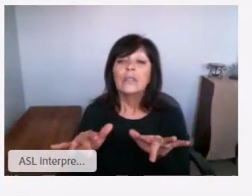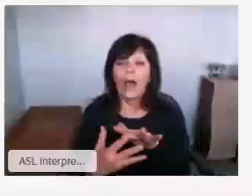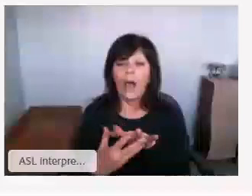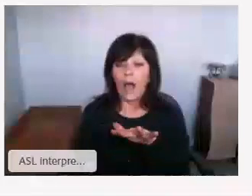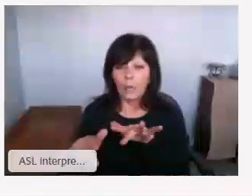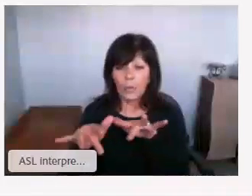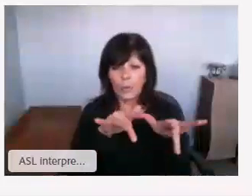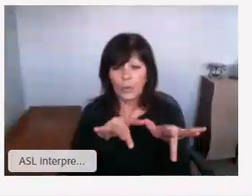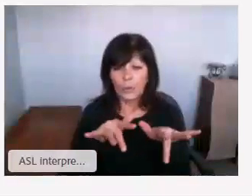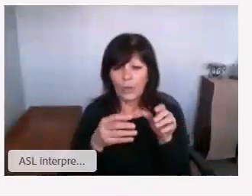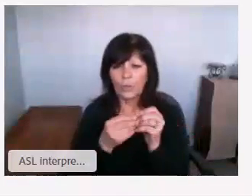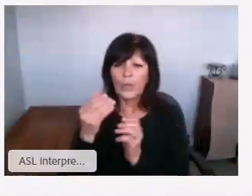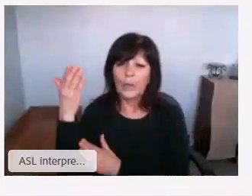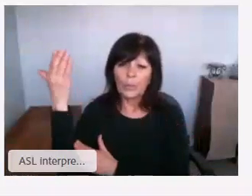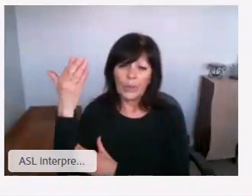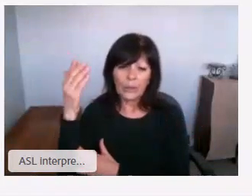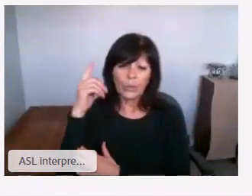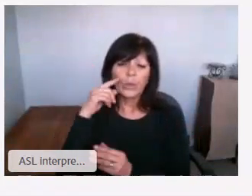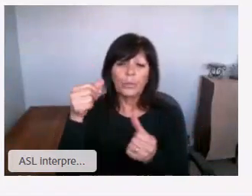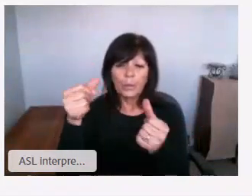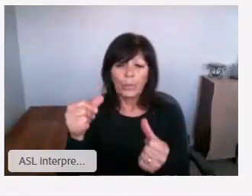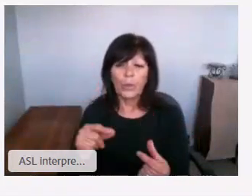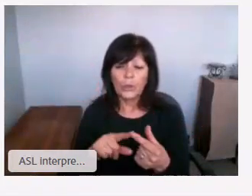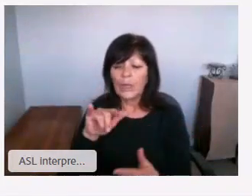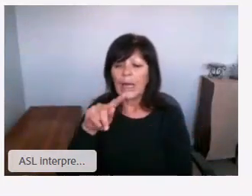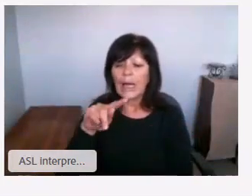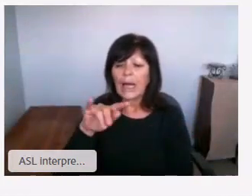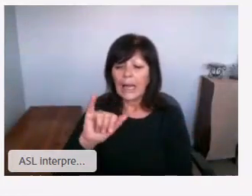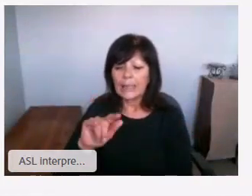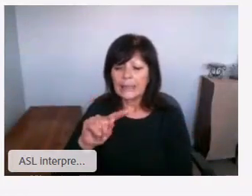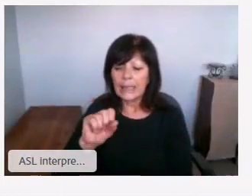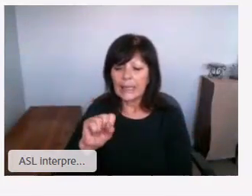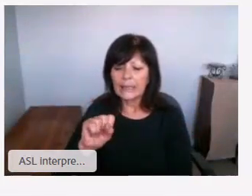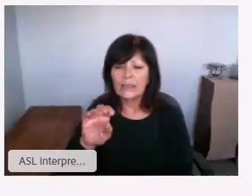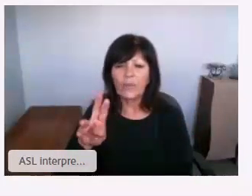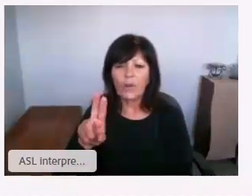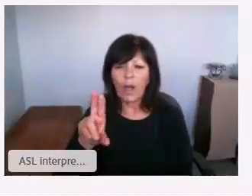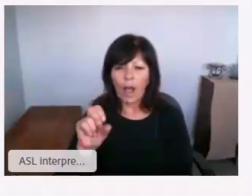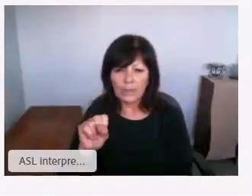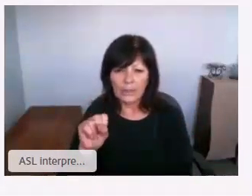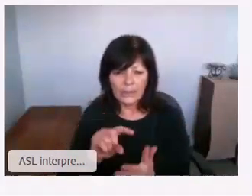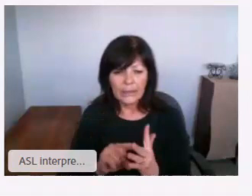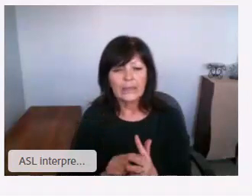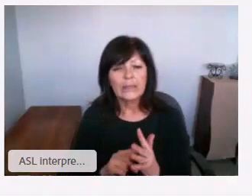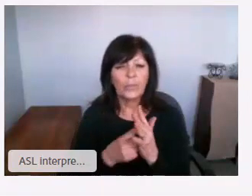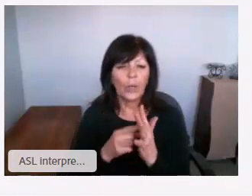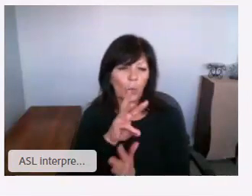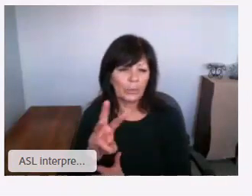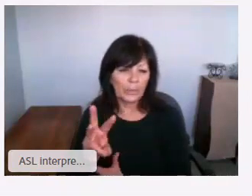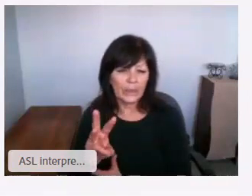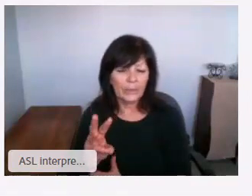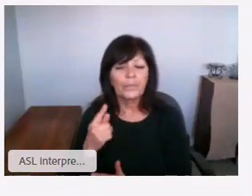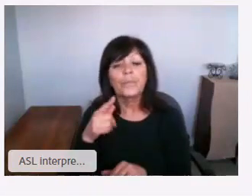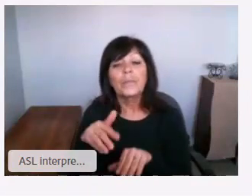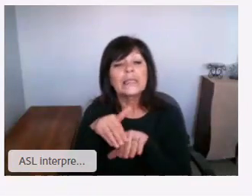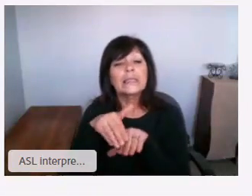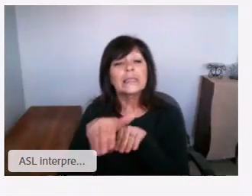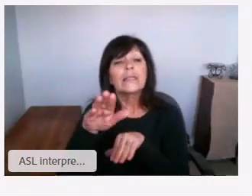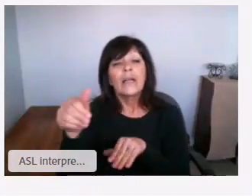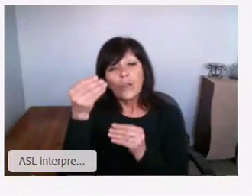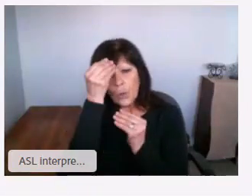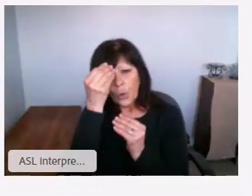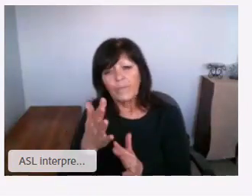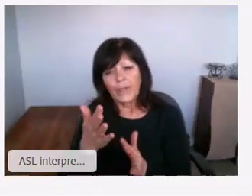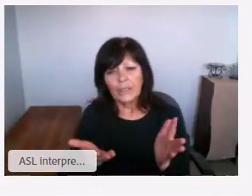along with the presentation will be posted to the ITS4US Deployment Program website in the near future. And we will be sending out a notification